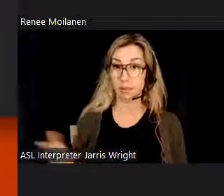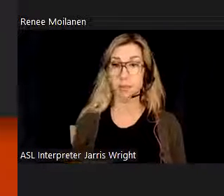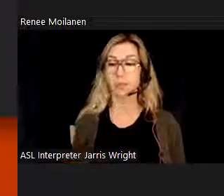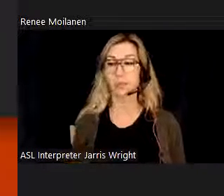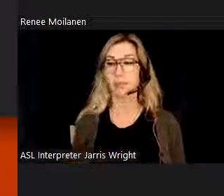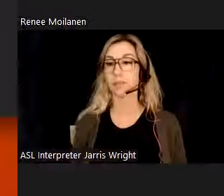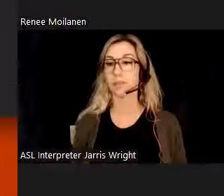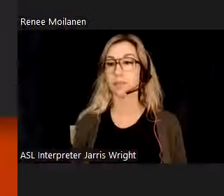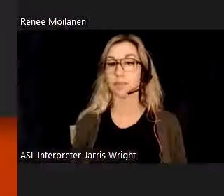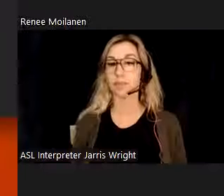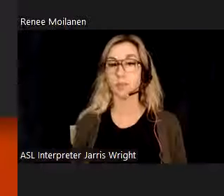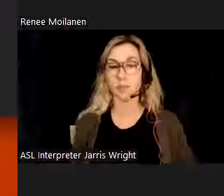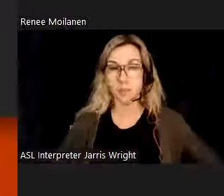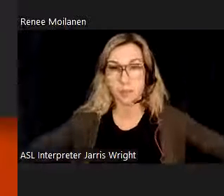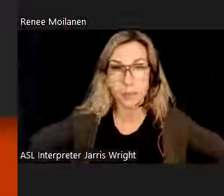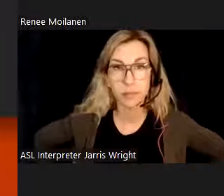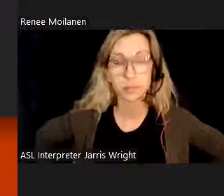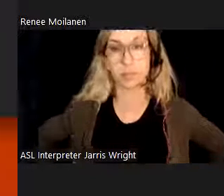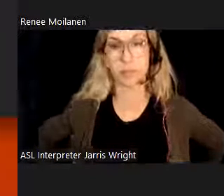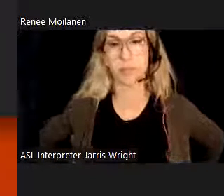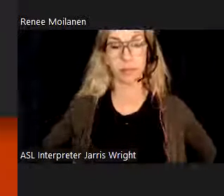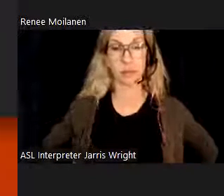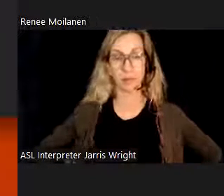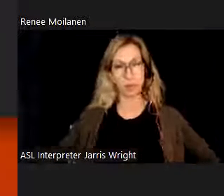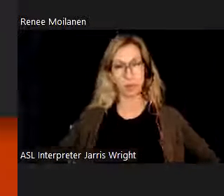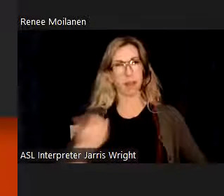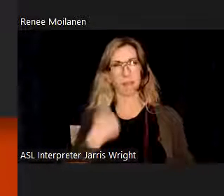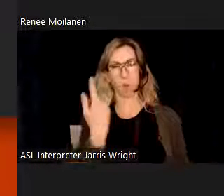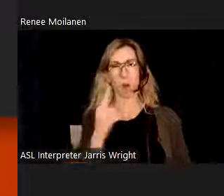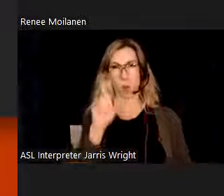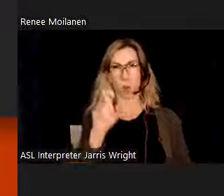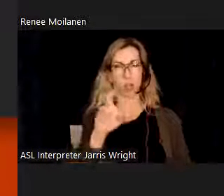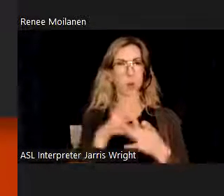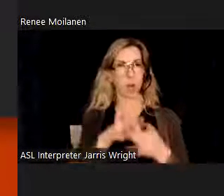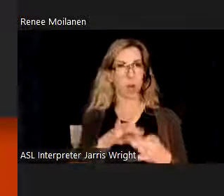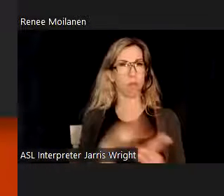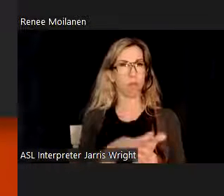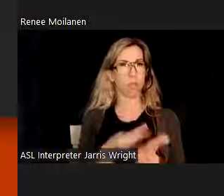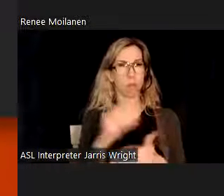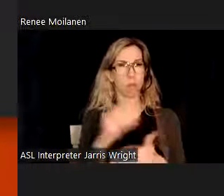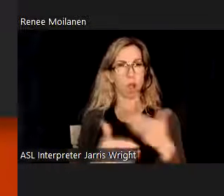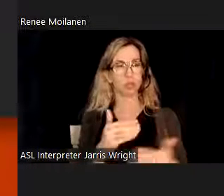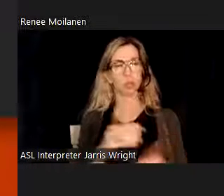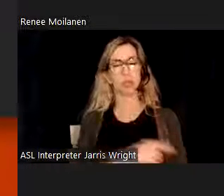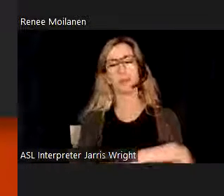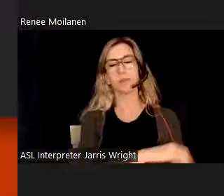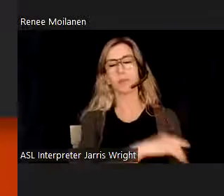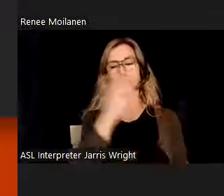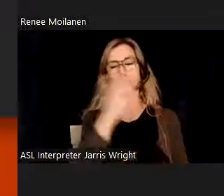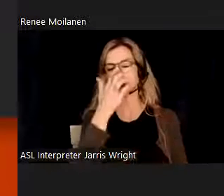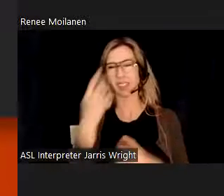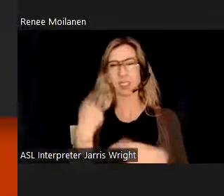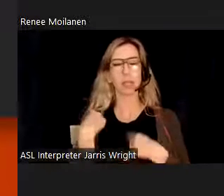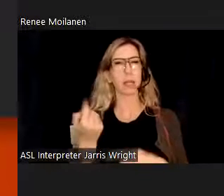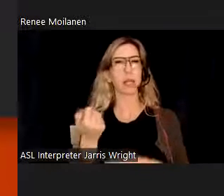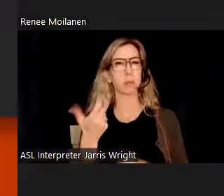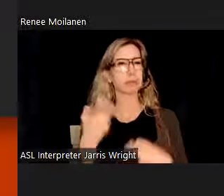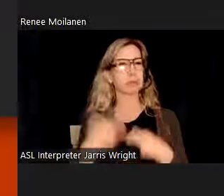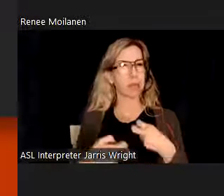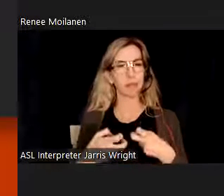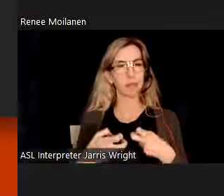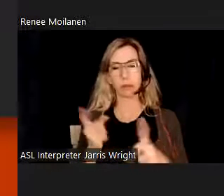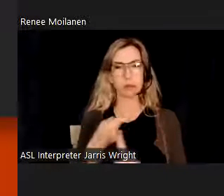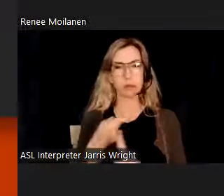So I actually have a question about the funding process, since it's been a little bit difficult to navigate all of these